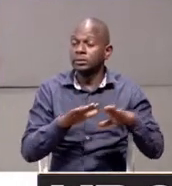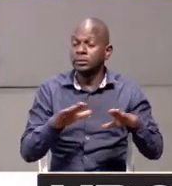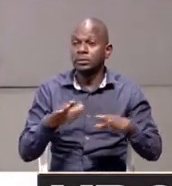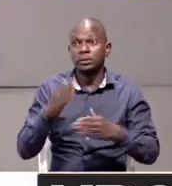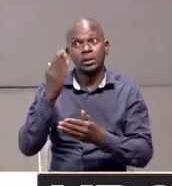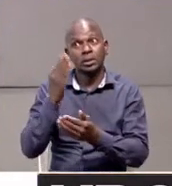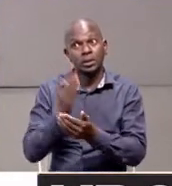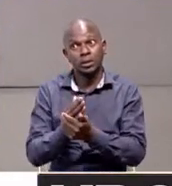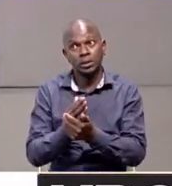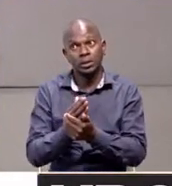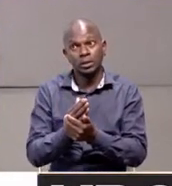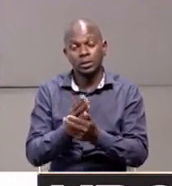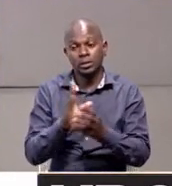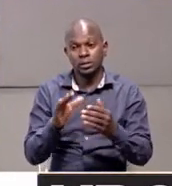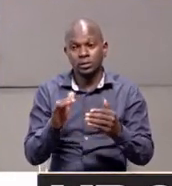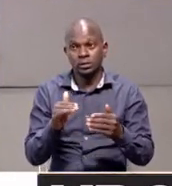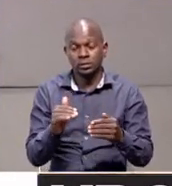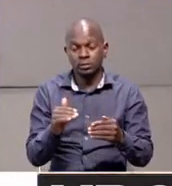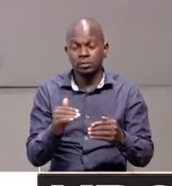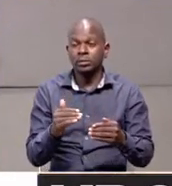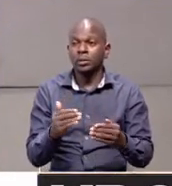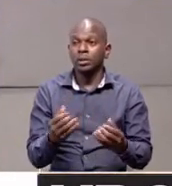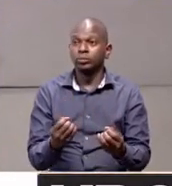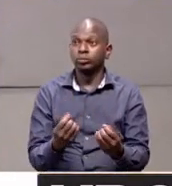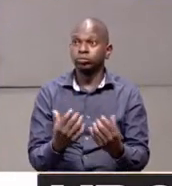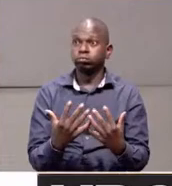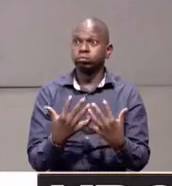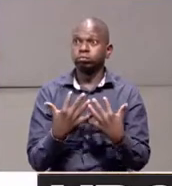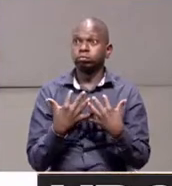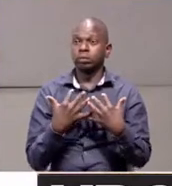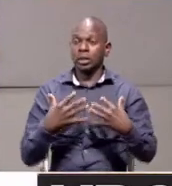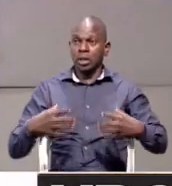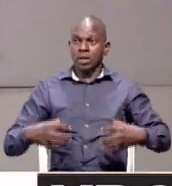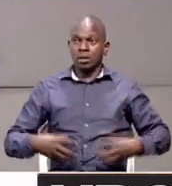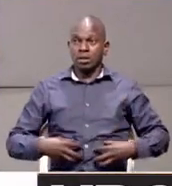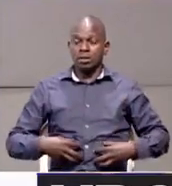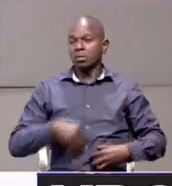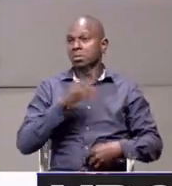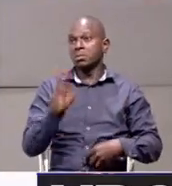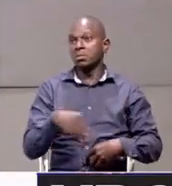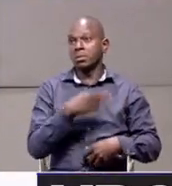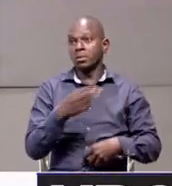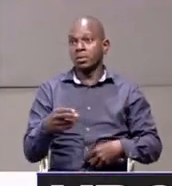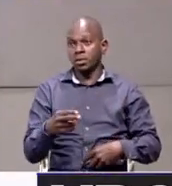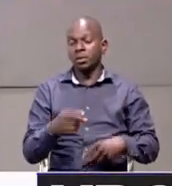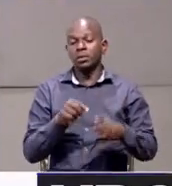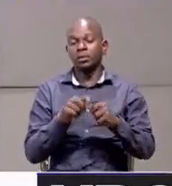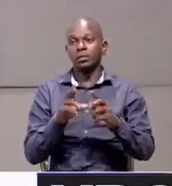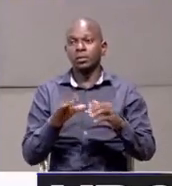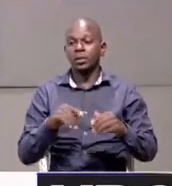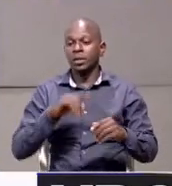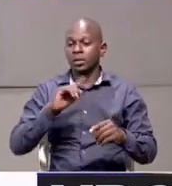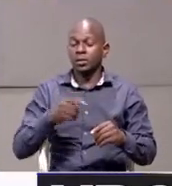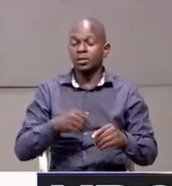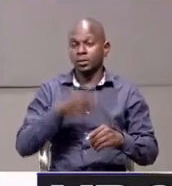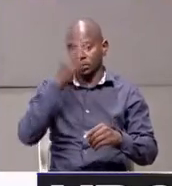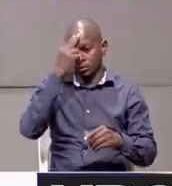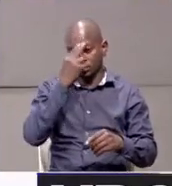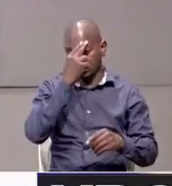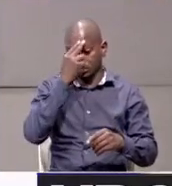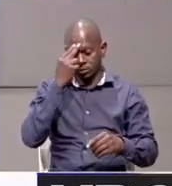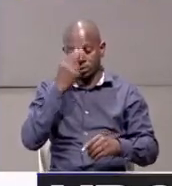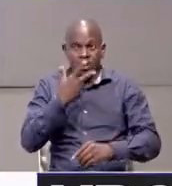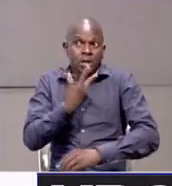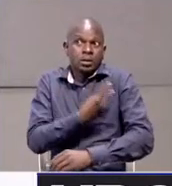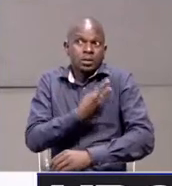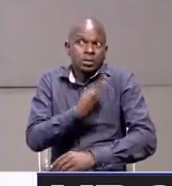end, when you get into the intoxication phase, the liver fails and the body turns yellow. More than 1,000 students participated in this